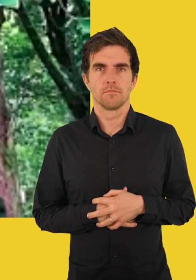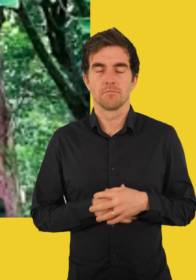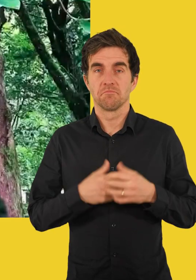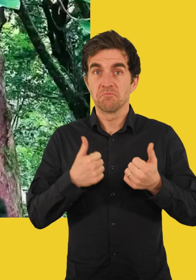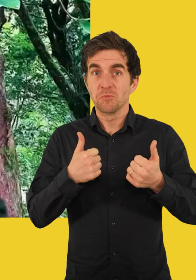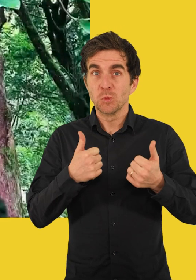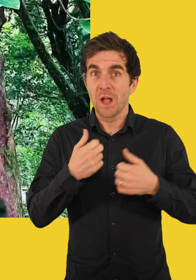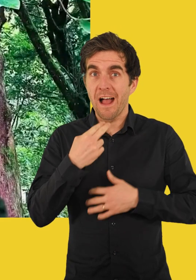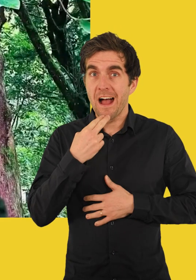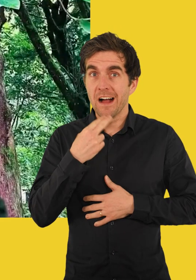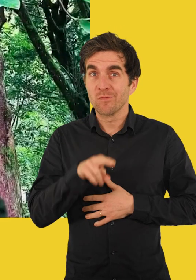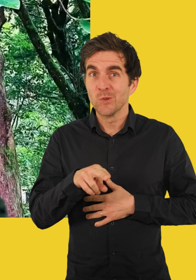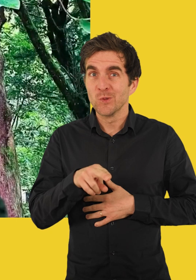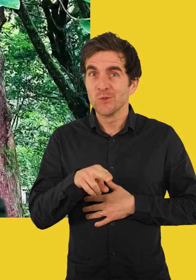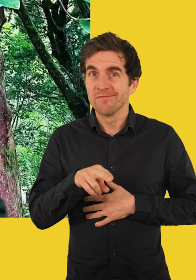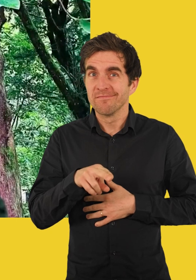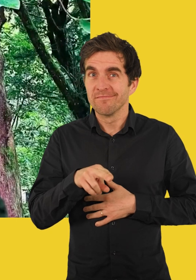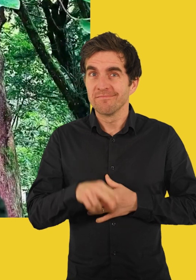Good afternoon.